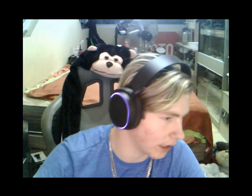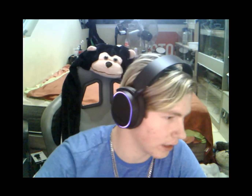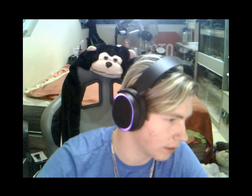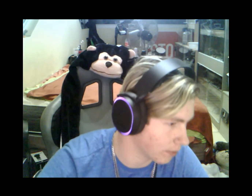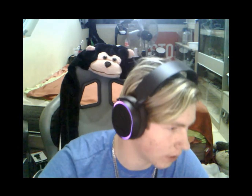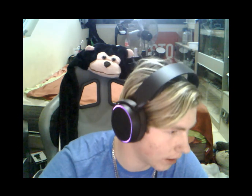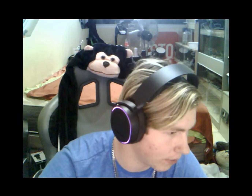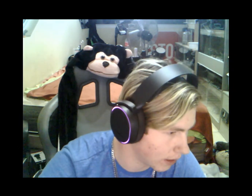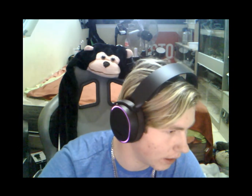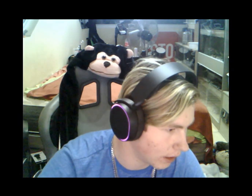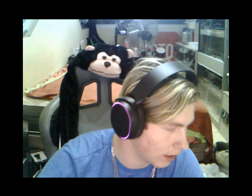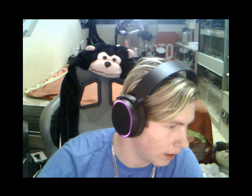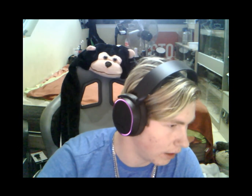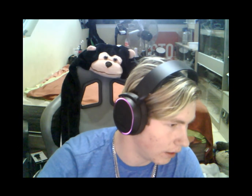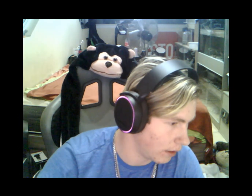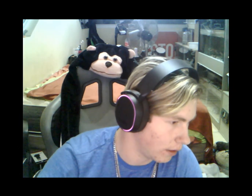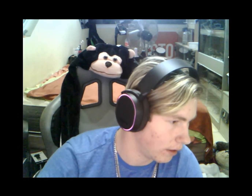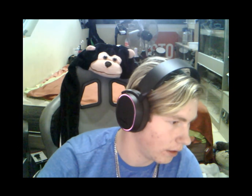But yeah, that's how you subscribe.